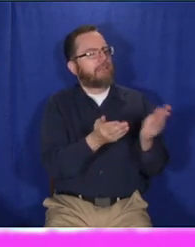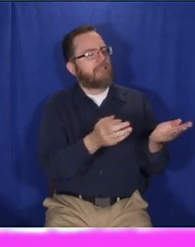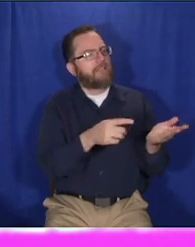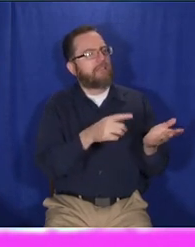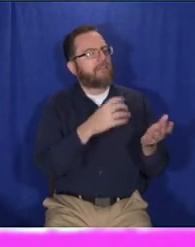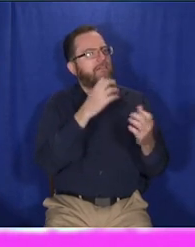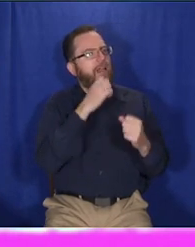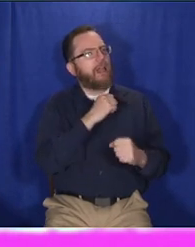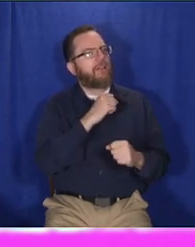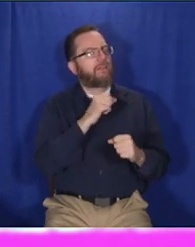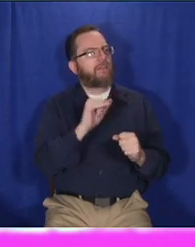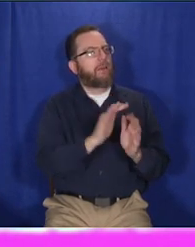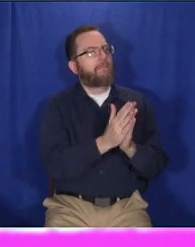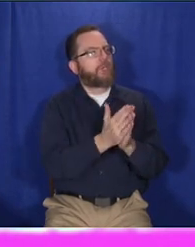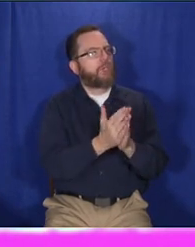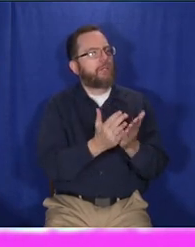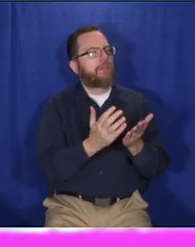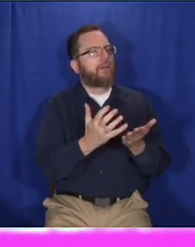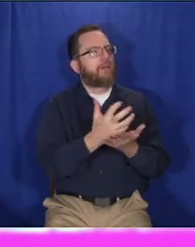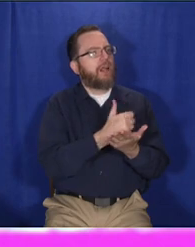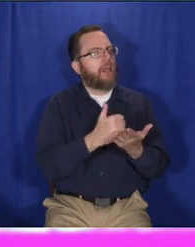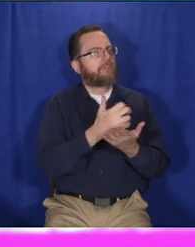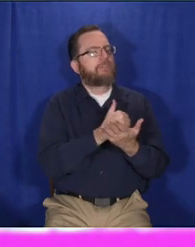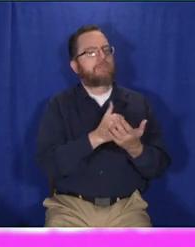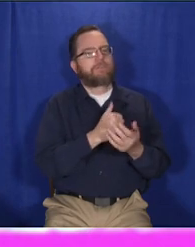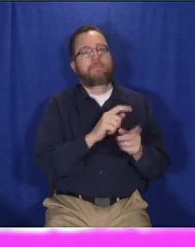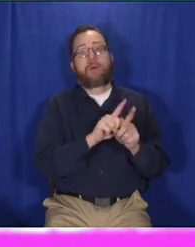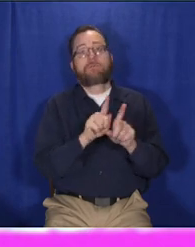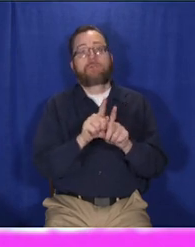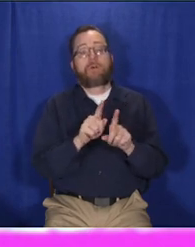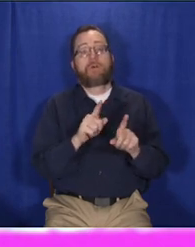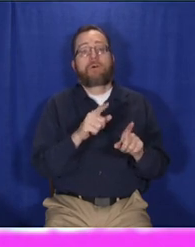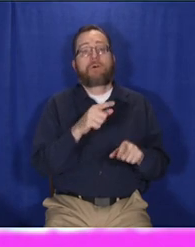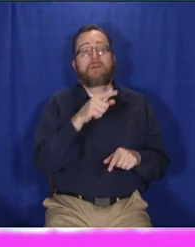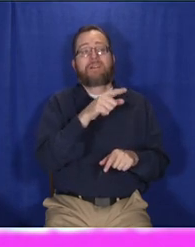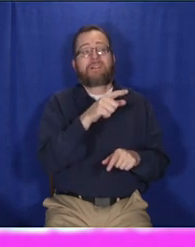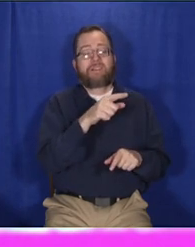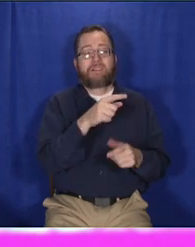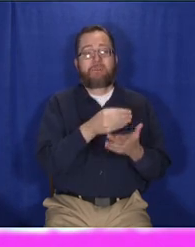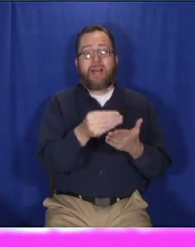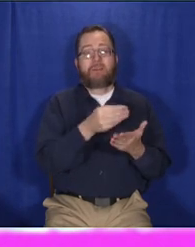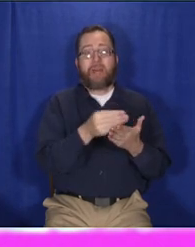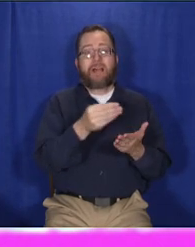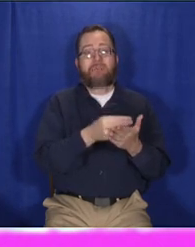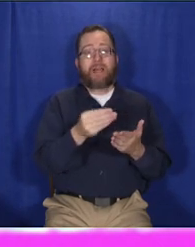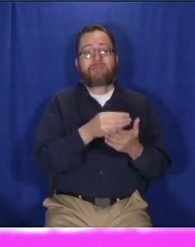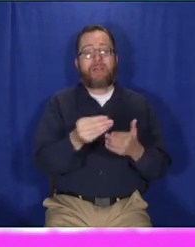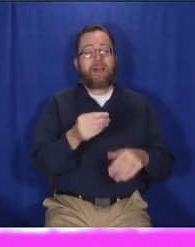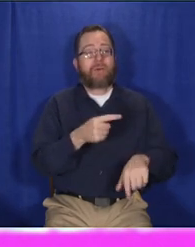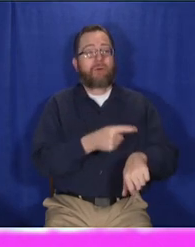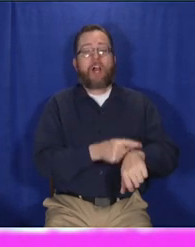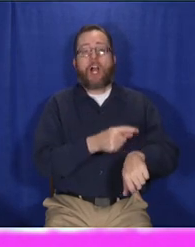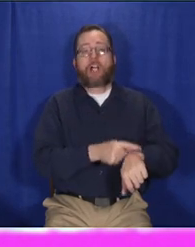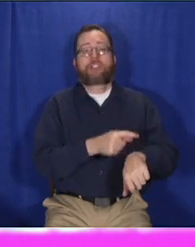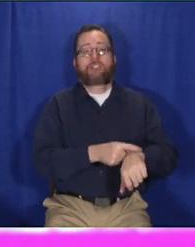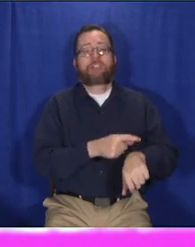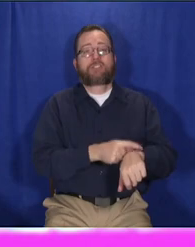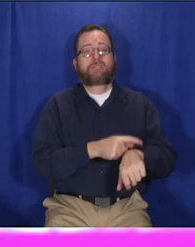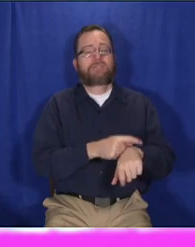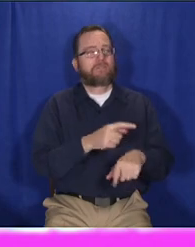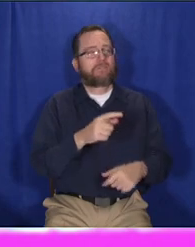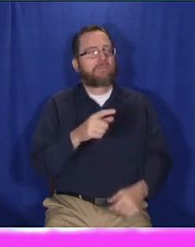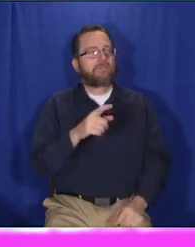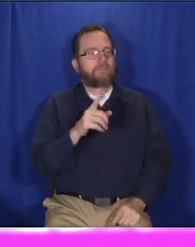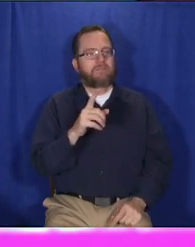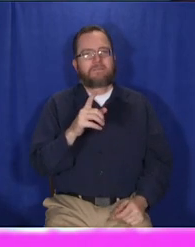explains to me why he started collecting designer luxury watches. And I just thought because he was balling, I just thought he just wanted to like